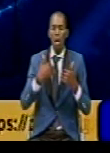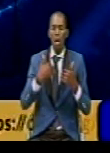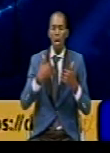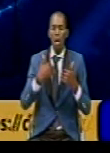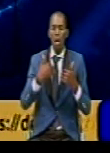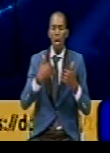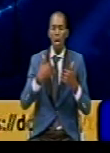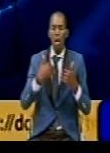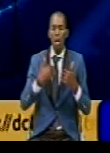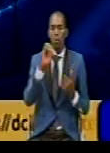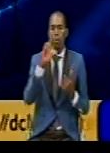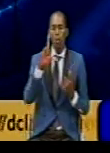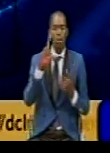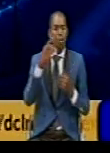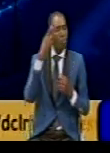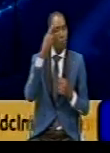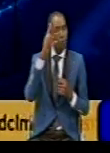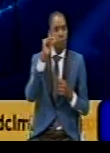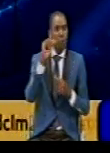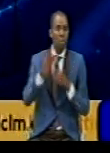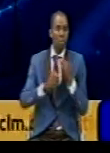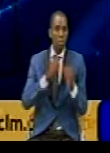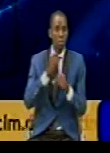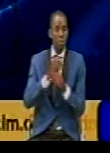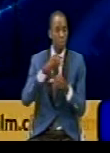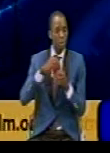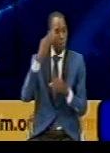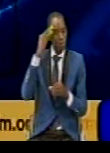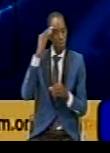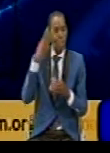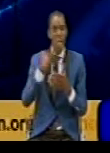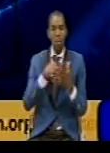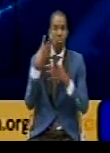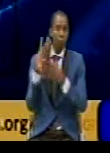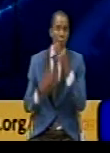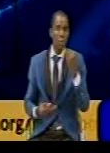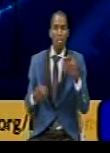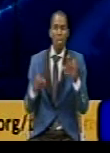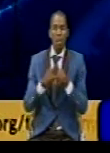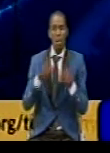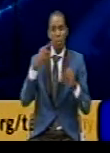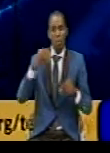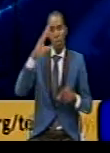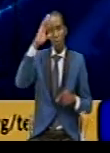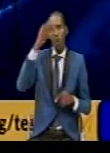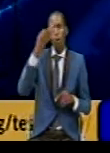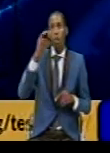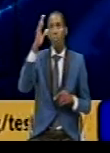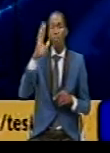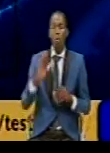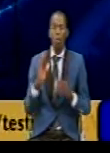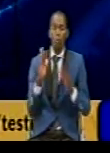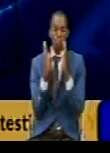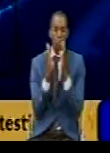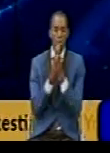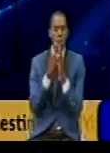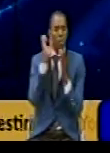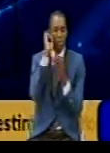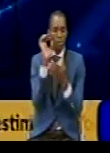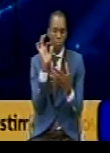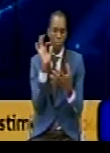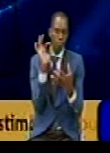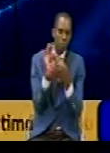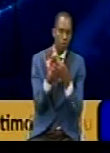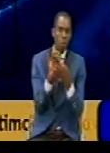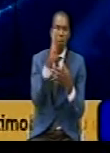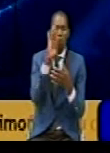a lady who has had tumor for 20 years and how it vanished. And as a man of God was praying,